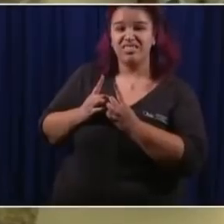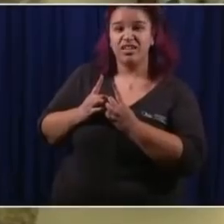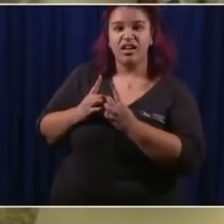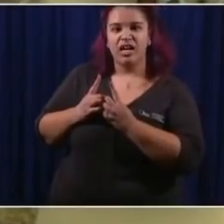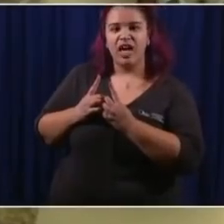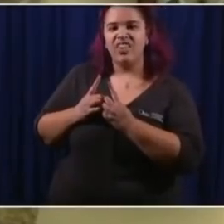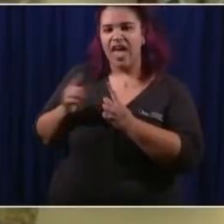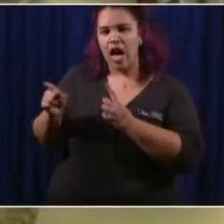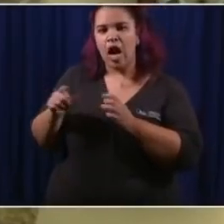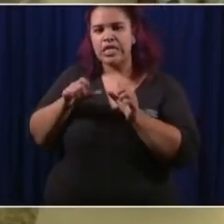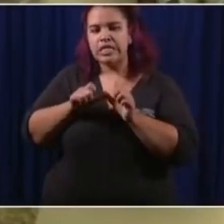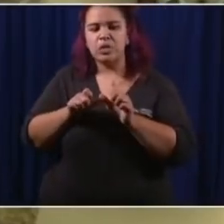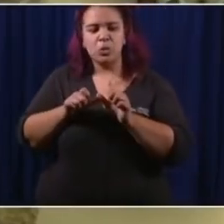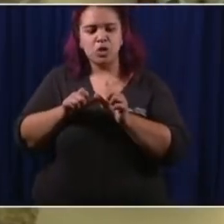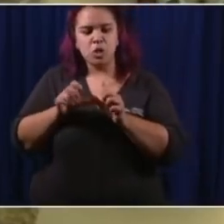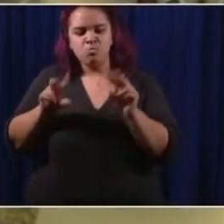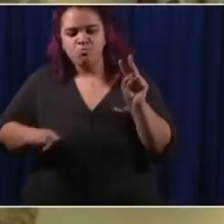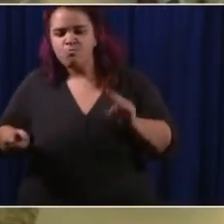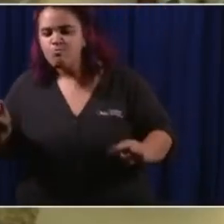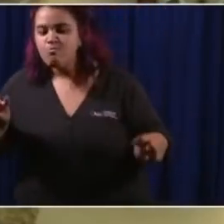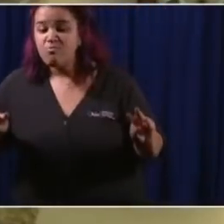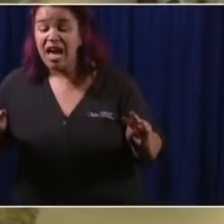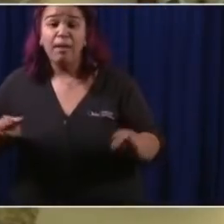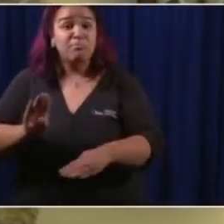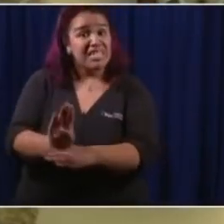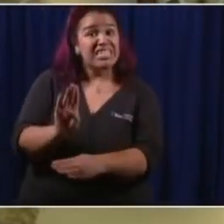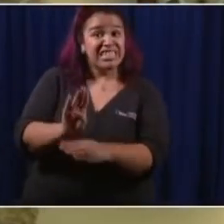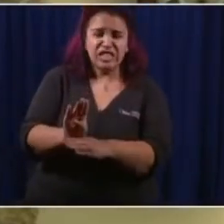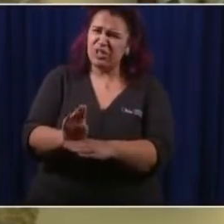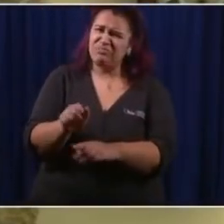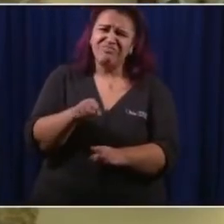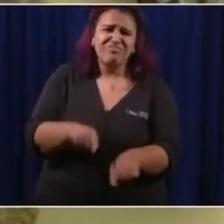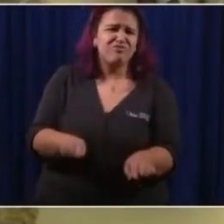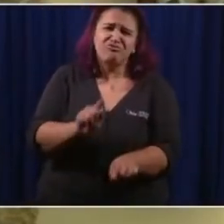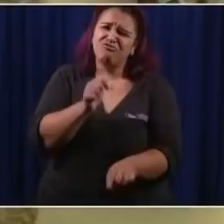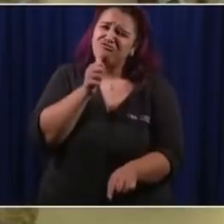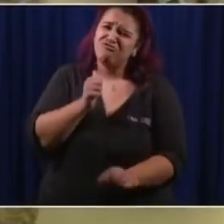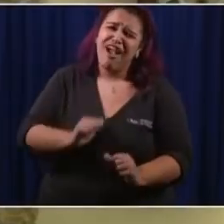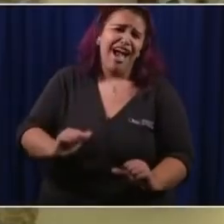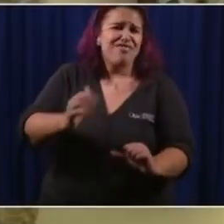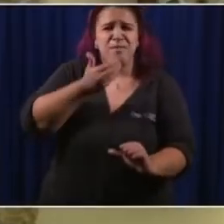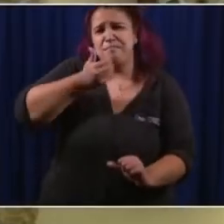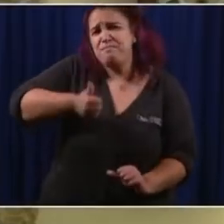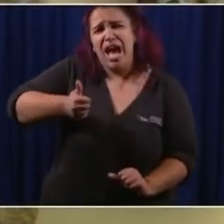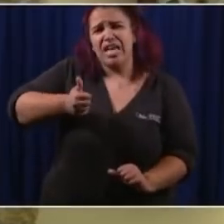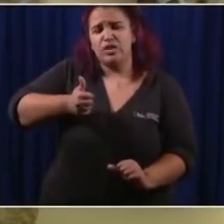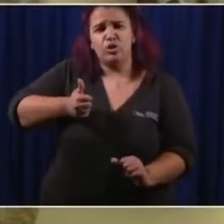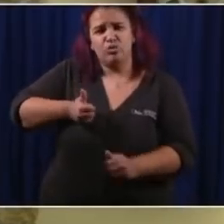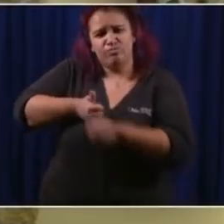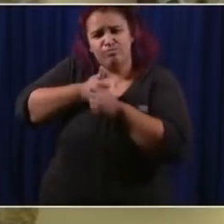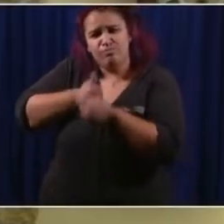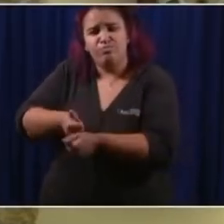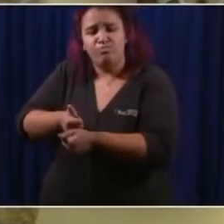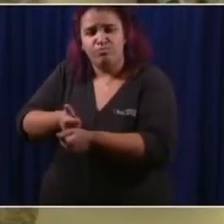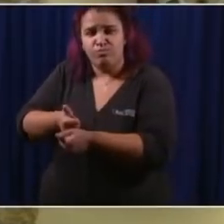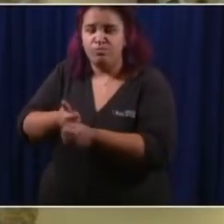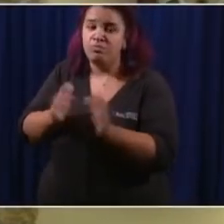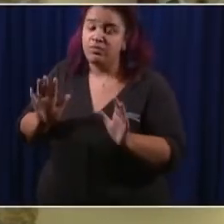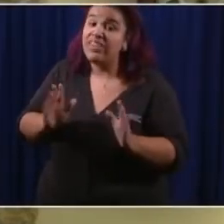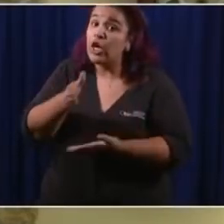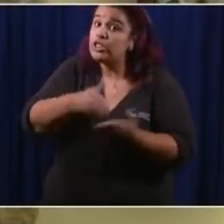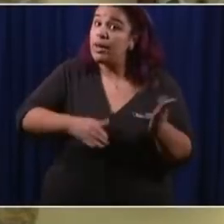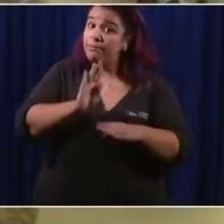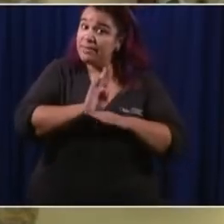to comply. We know that some businesses are more inherently dangerous for some